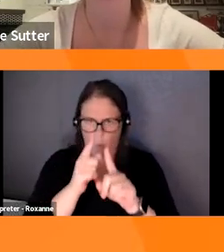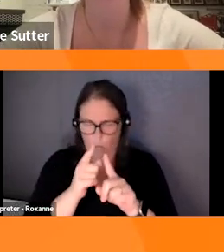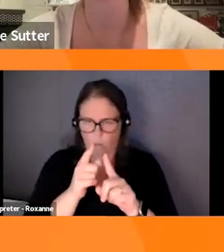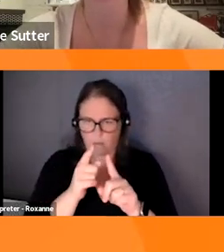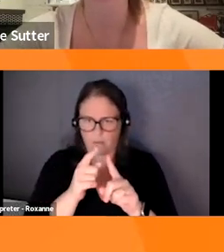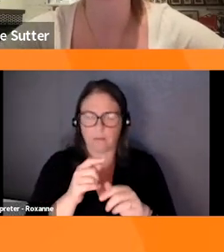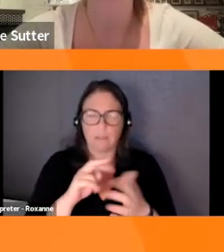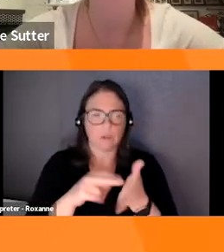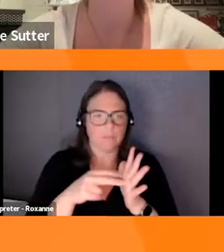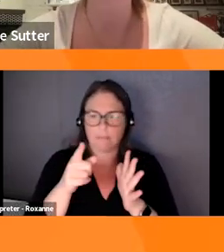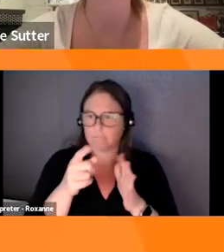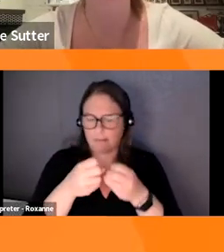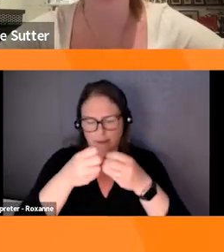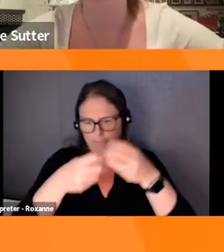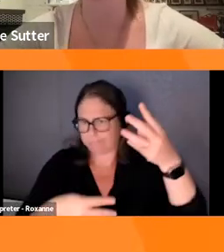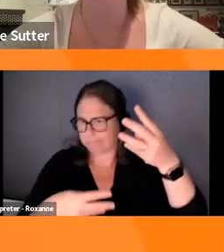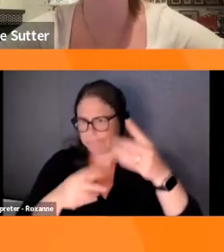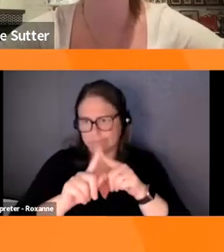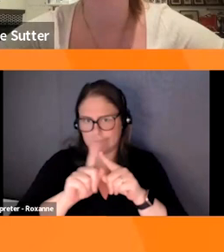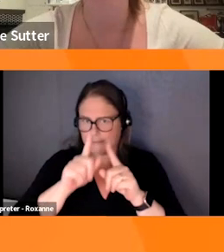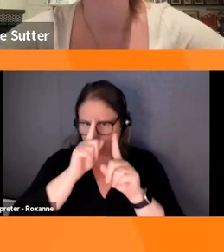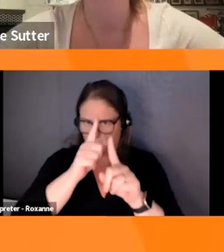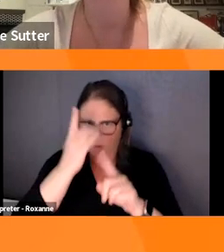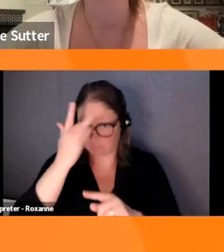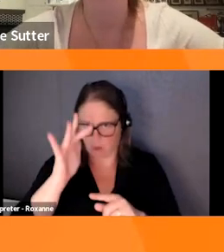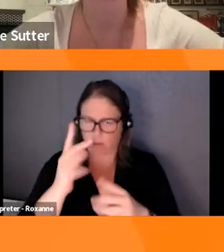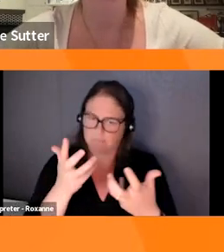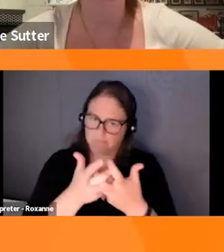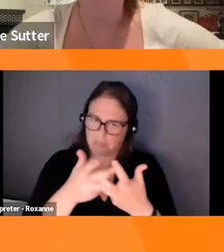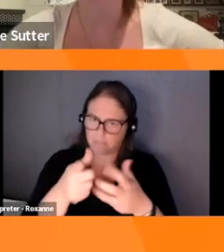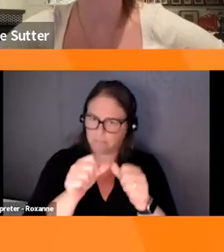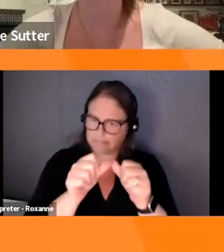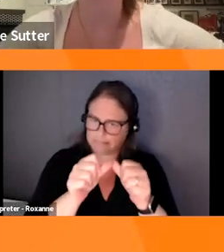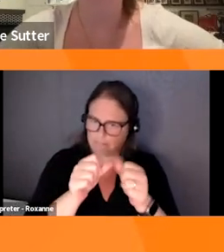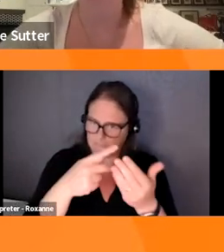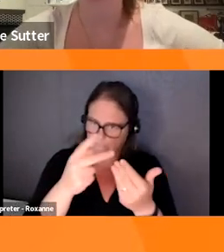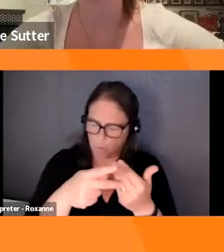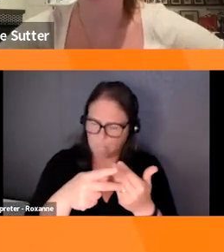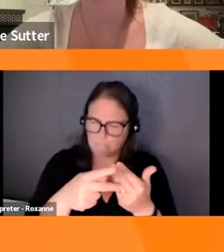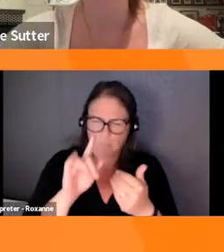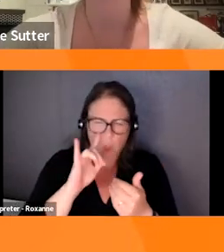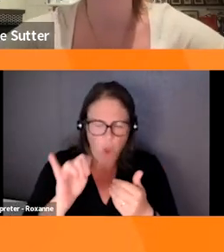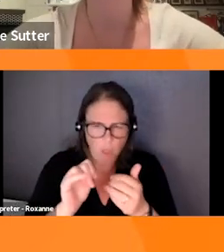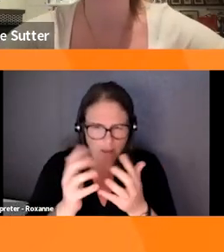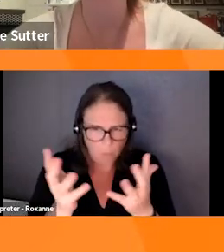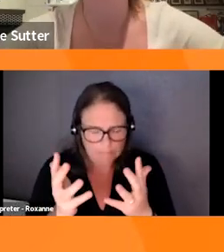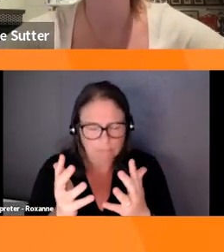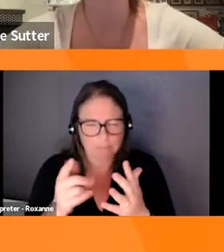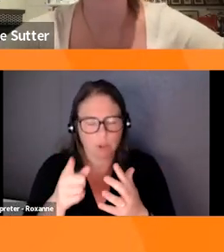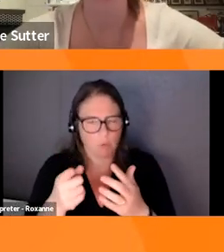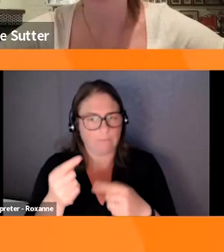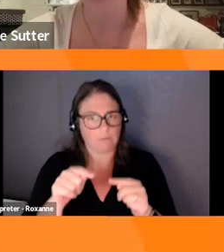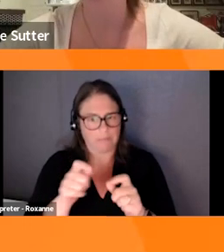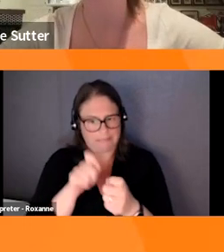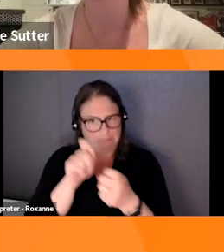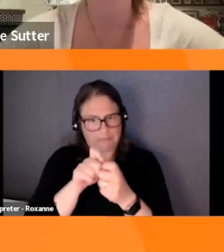that you want to work with for your sustainability program. So when you're doing this, you want to be specific, state exactly